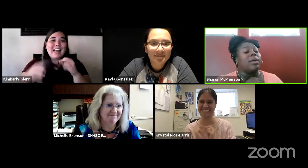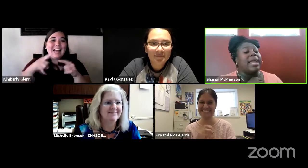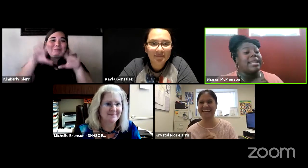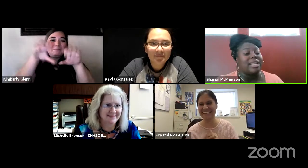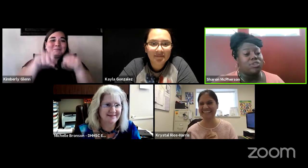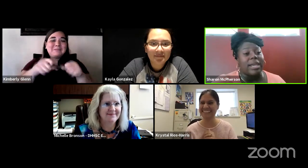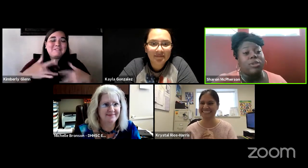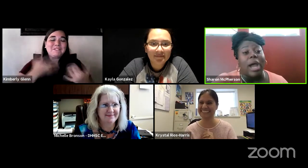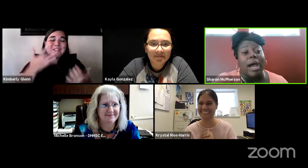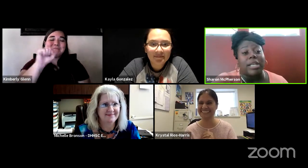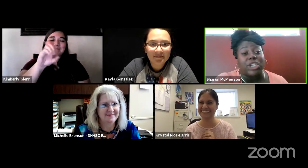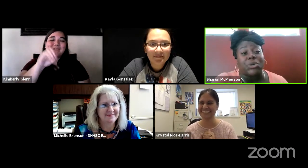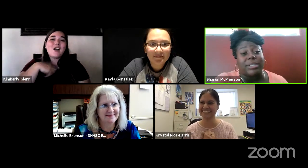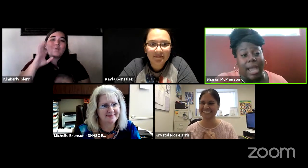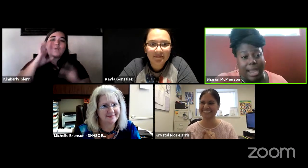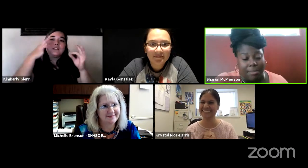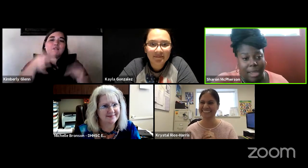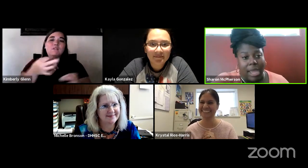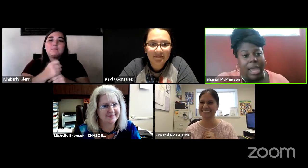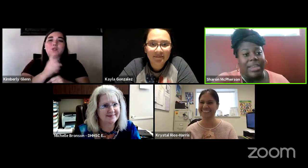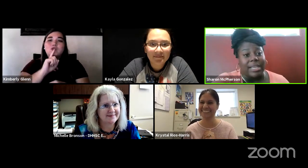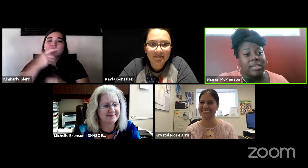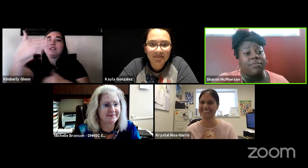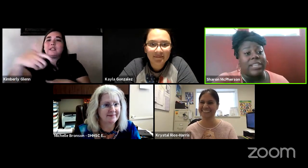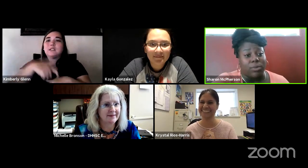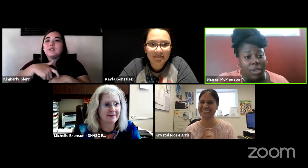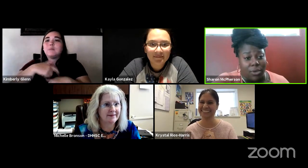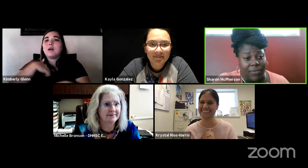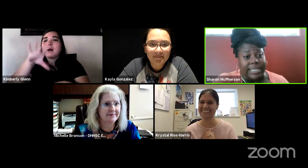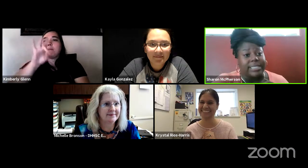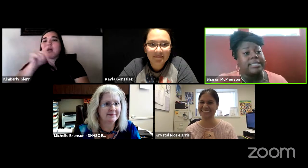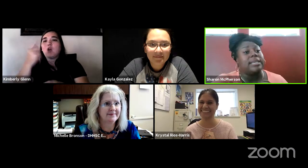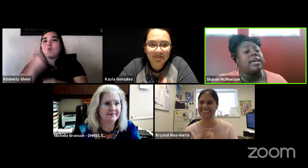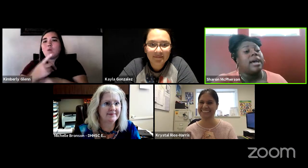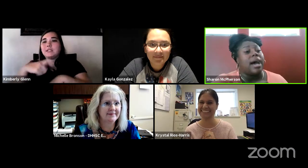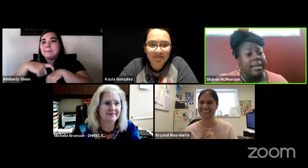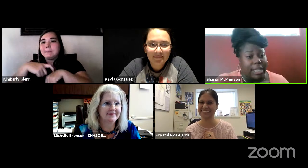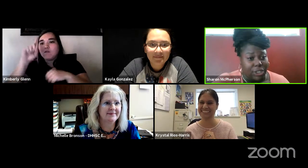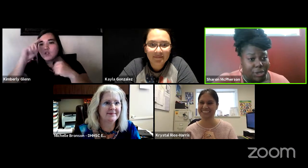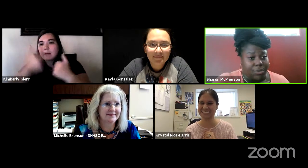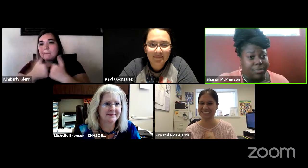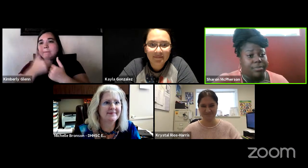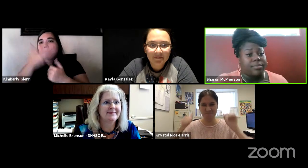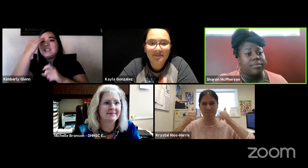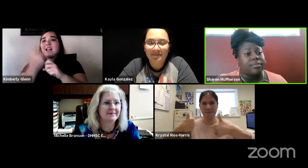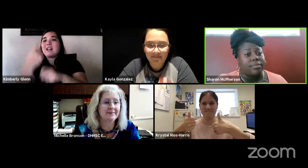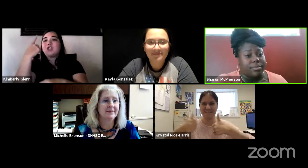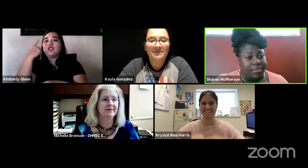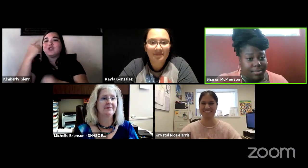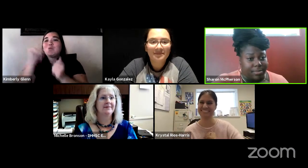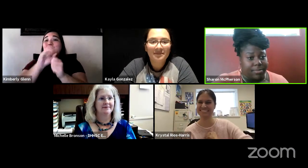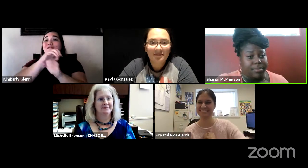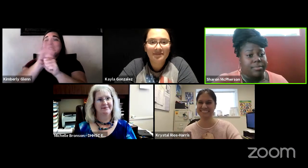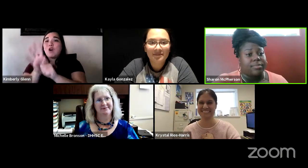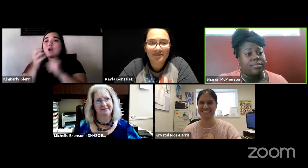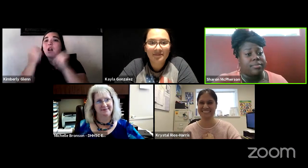And I'll go ahead and try to secure a time that doesn't conflict with other events next year.